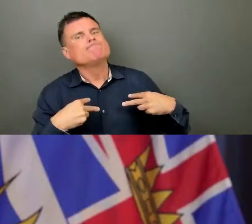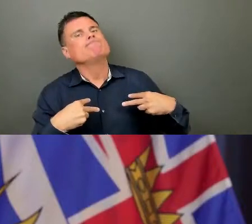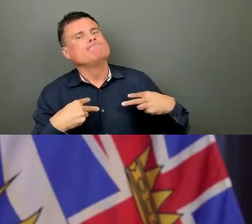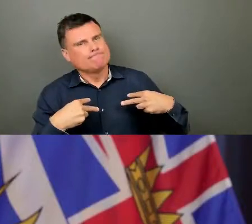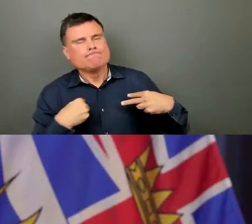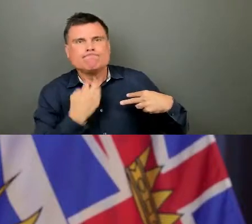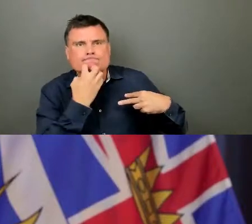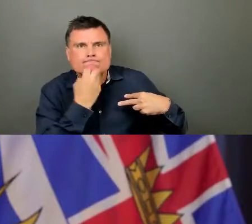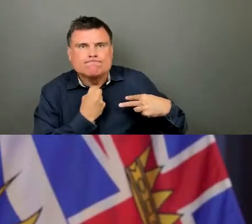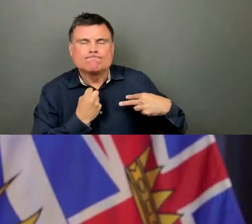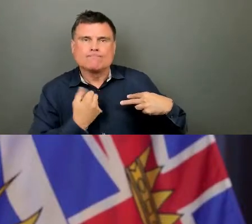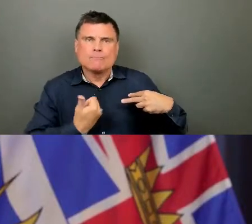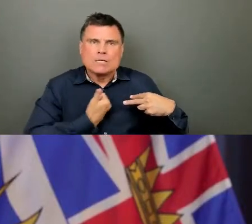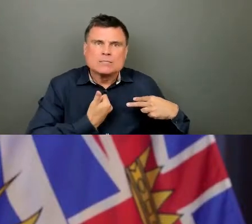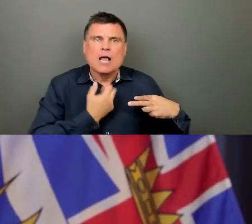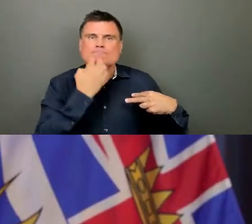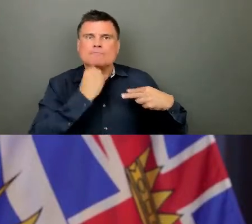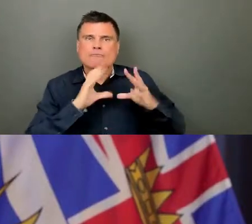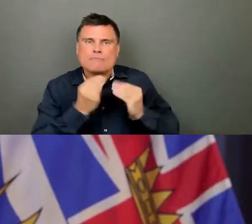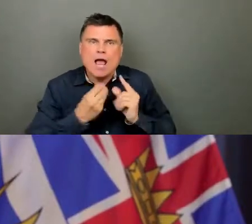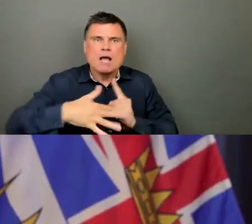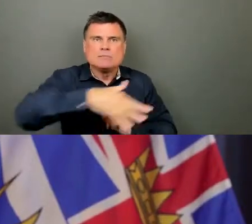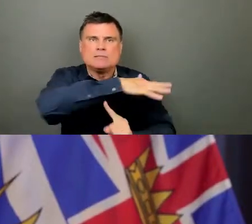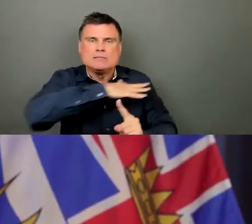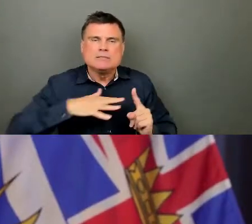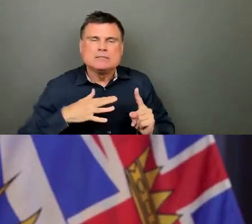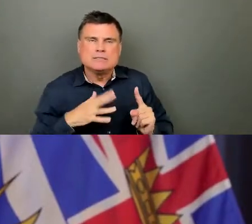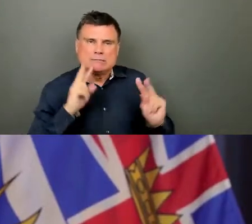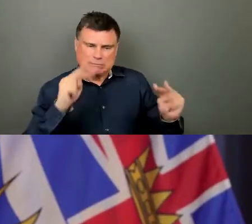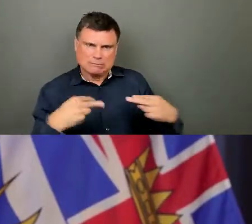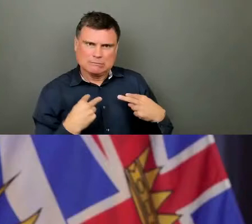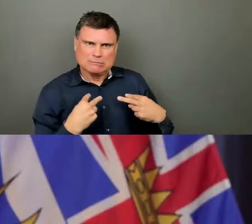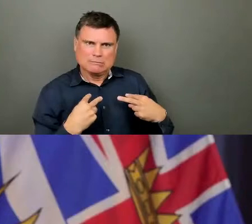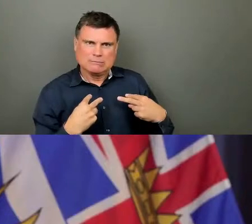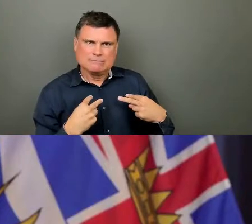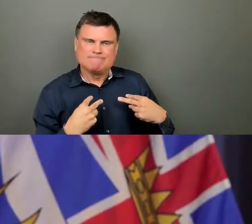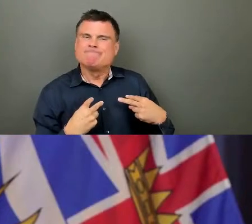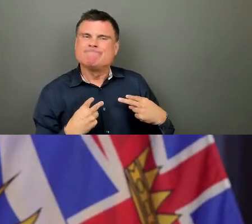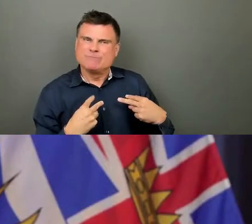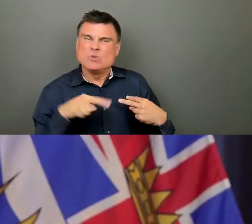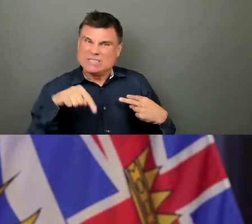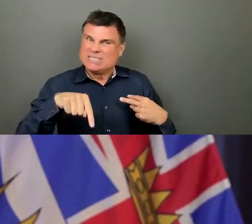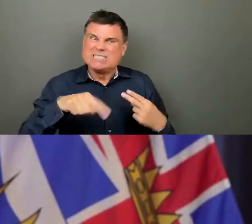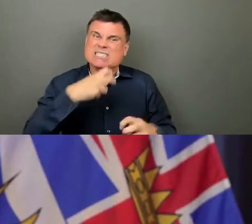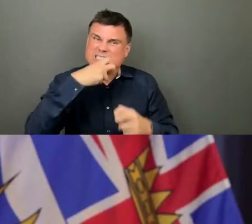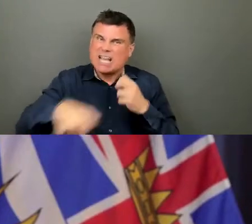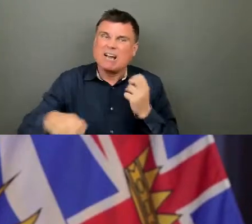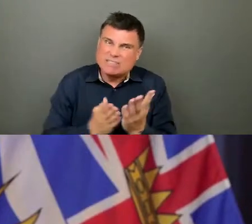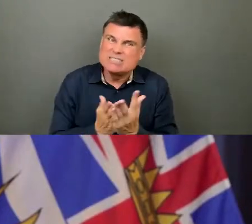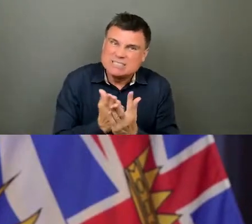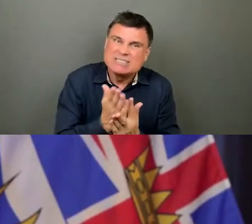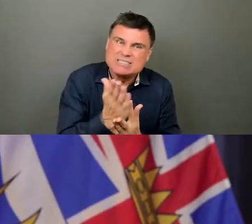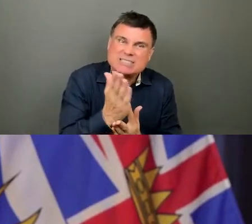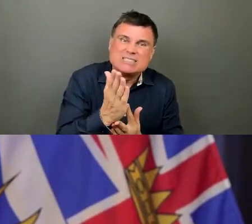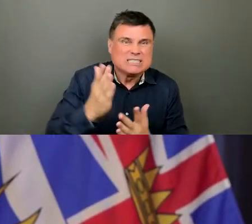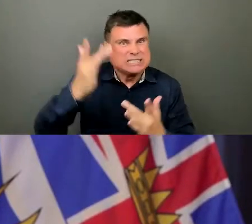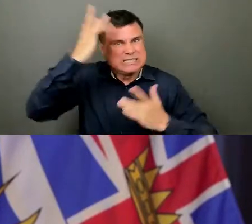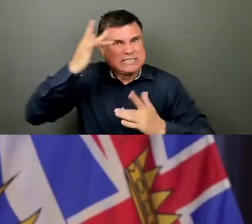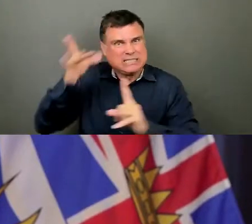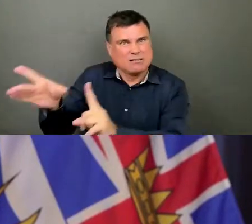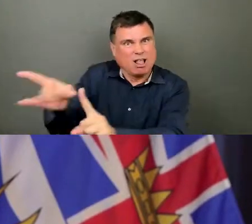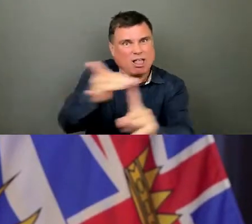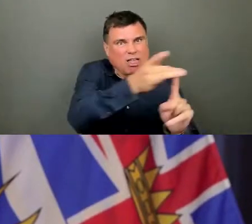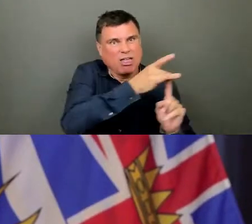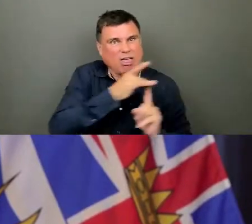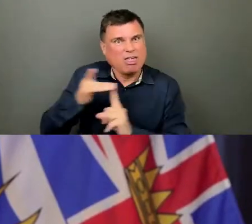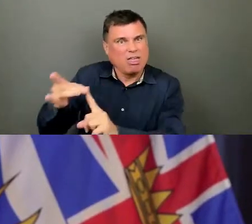their community, consider that we're living with all the challenges of this COVID-19 pandemic and other challenges, like the public health